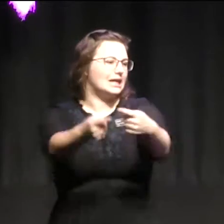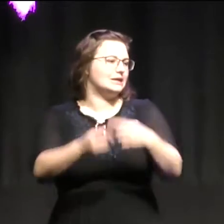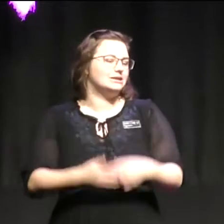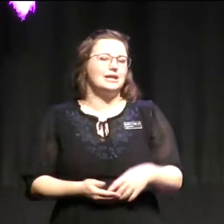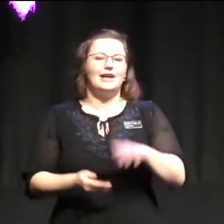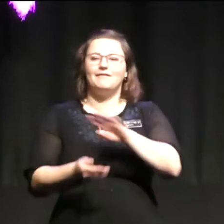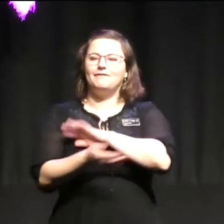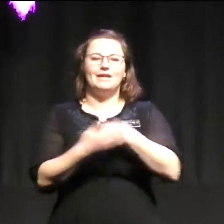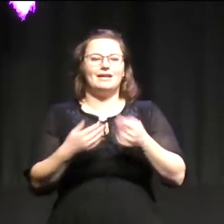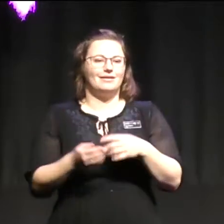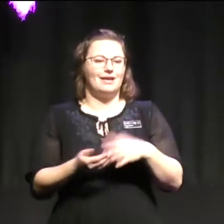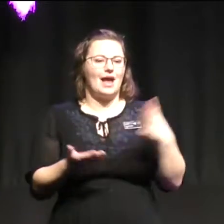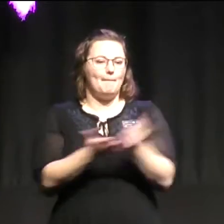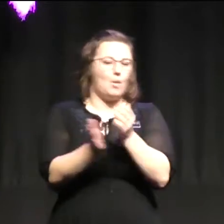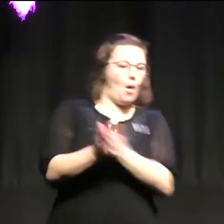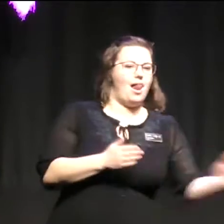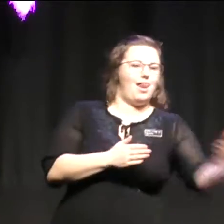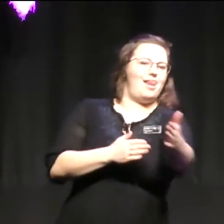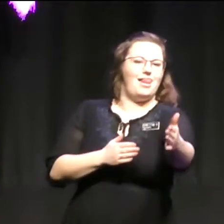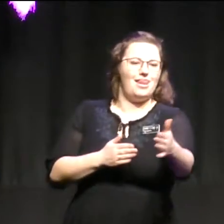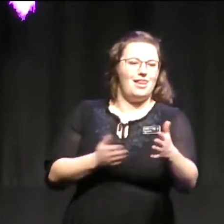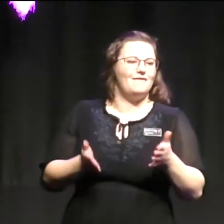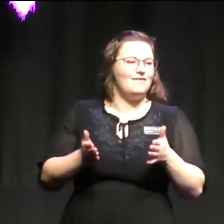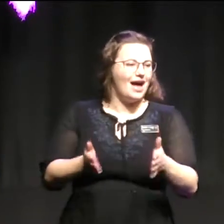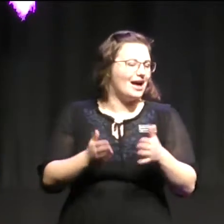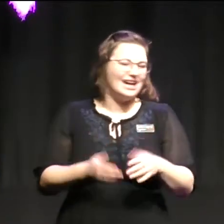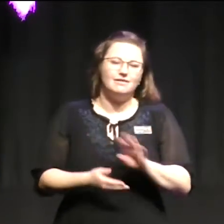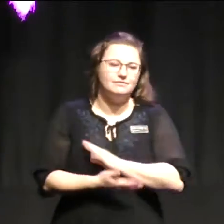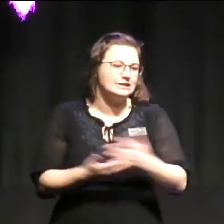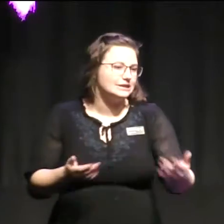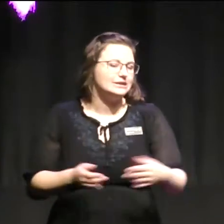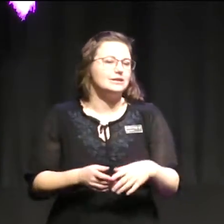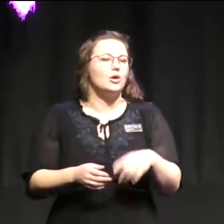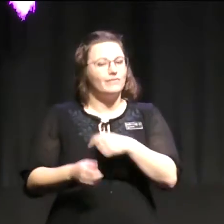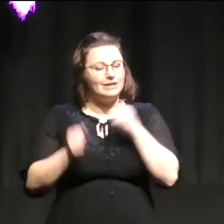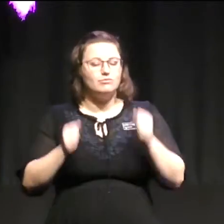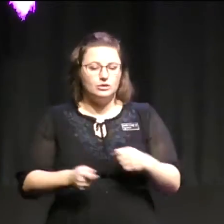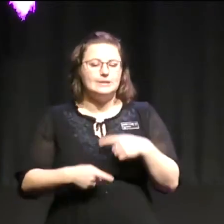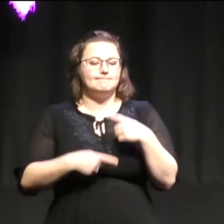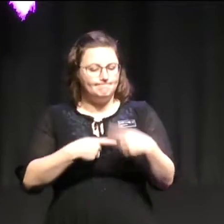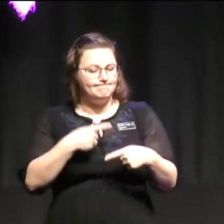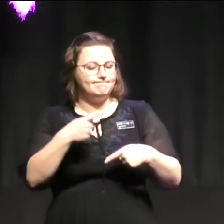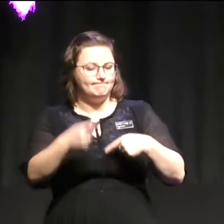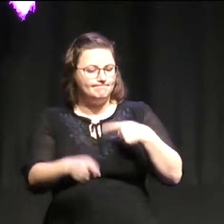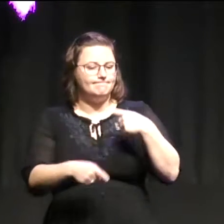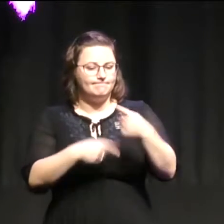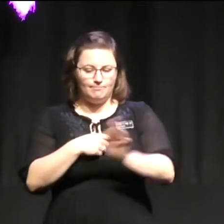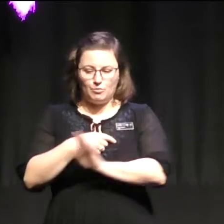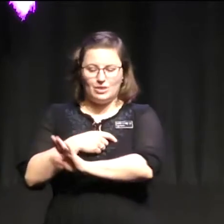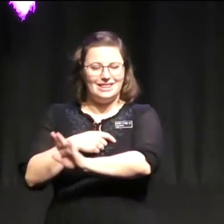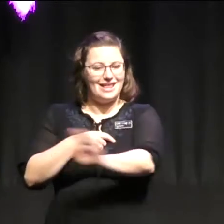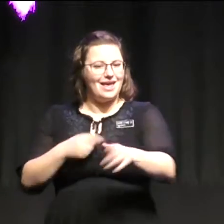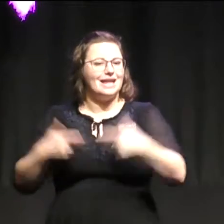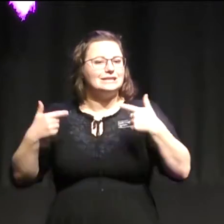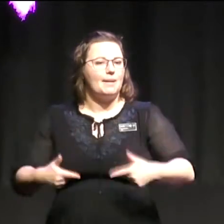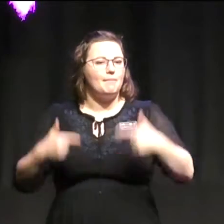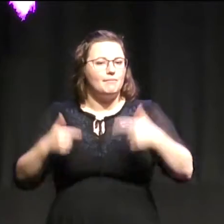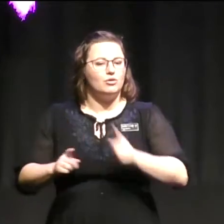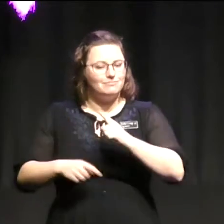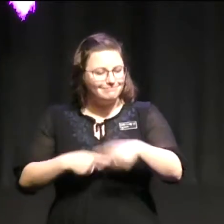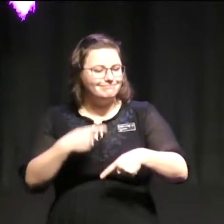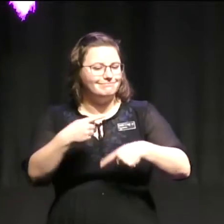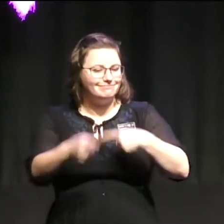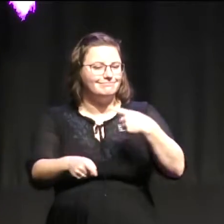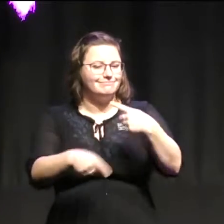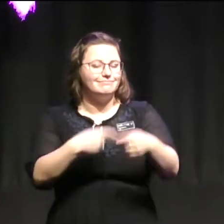no shortcut to that, and one has to move at the pace of these women workers. And